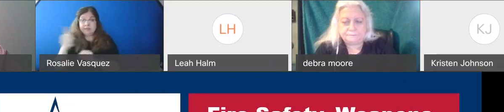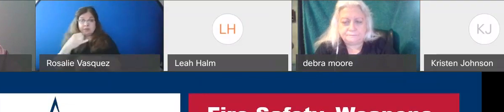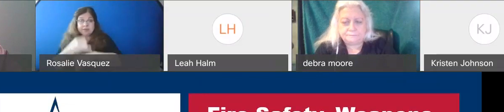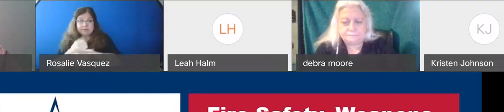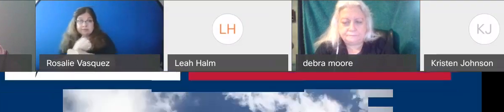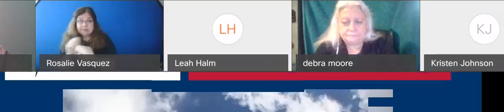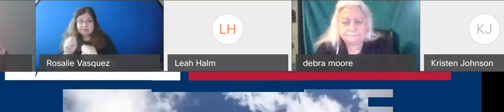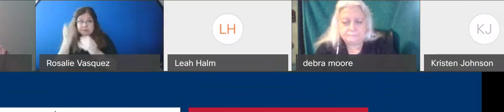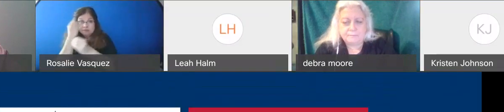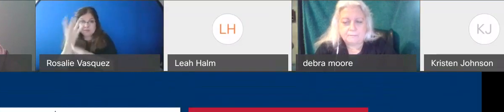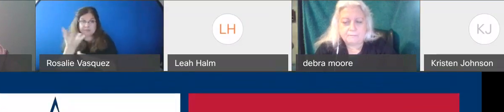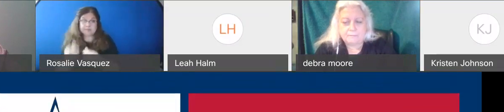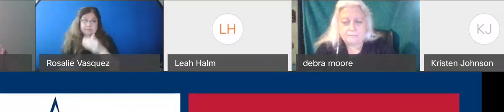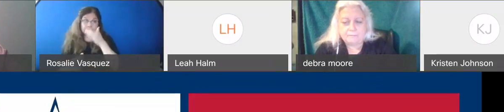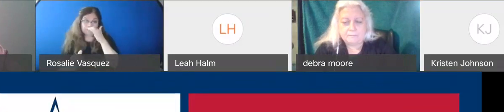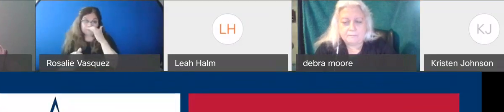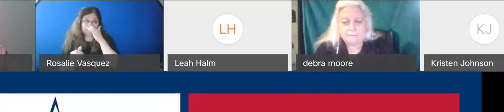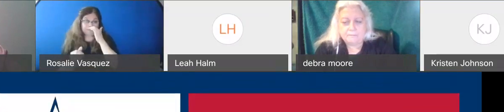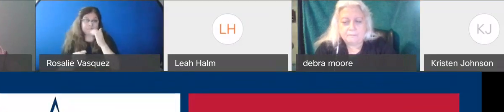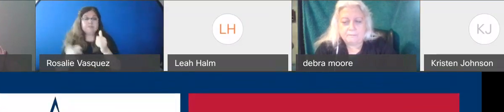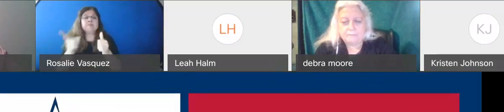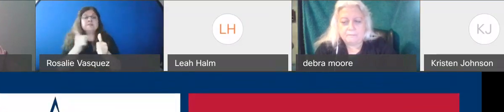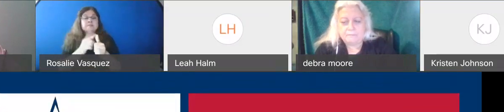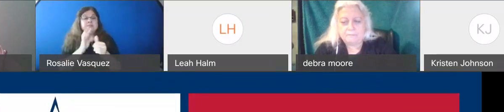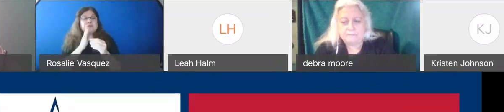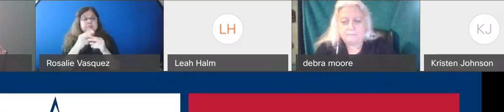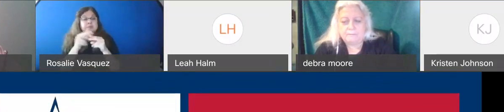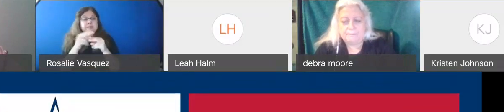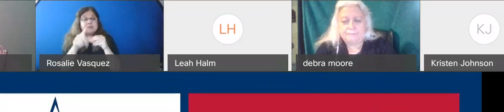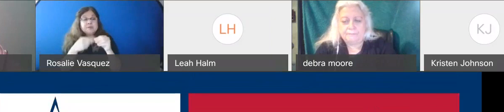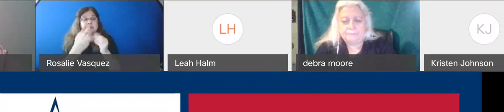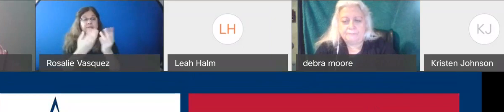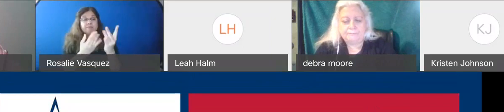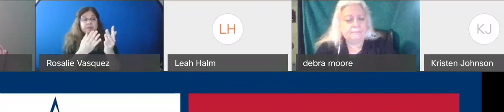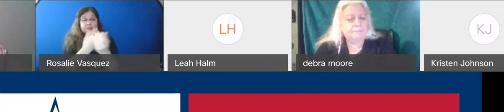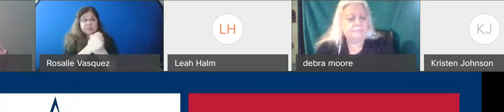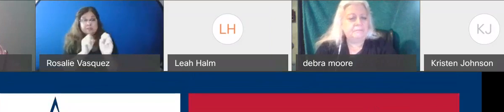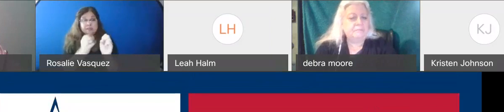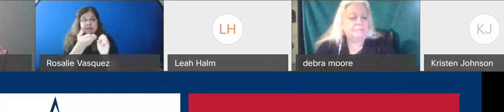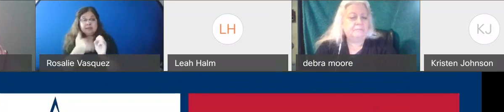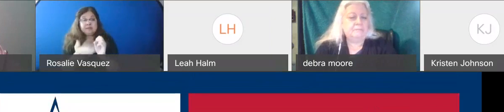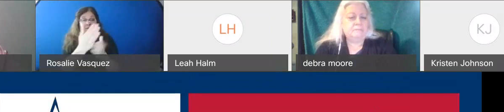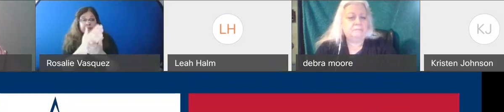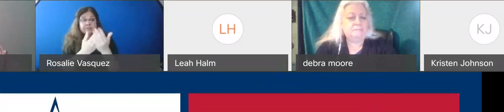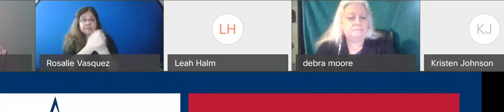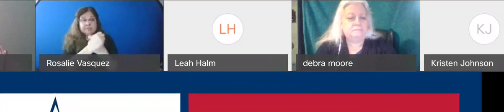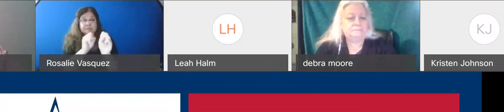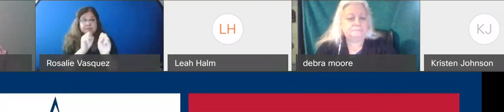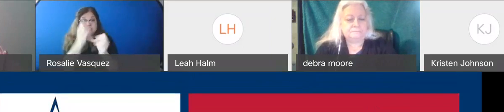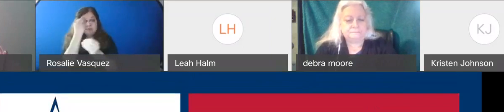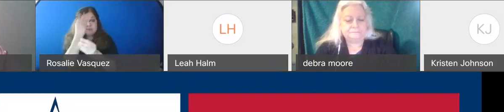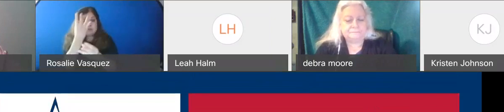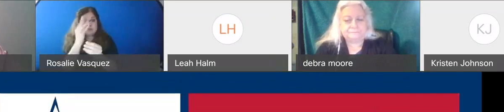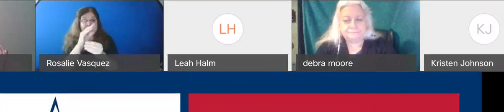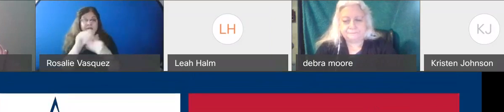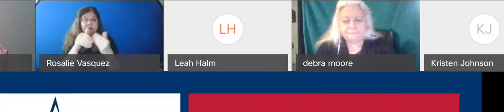information. So first, we're going to talk briefly about fire safety. So here are some safety tips: always